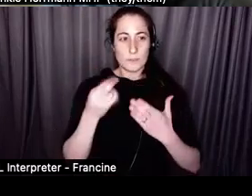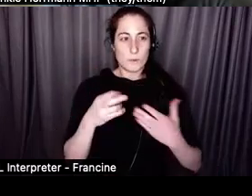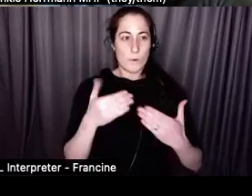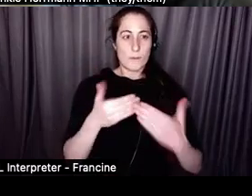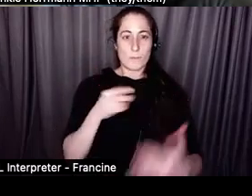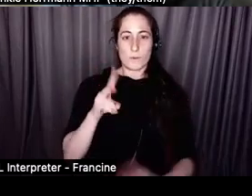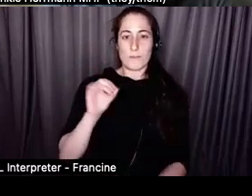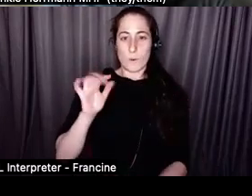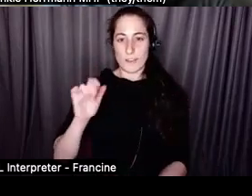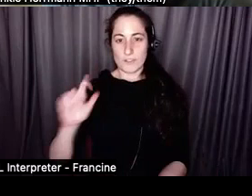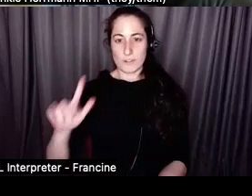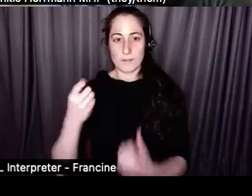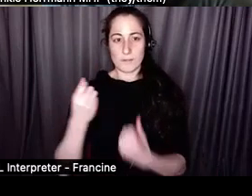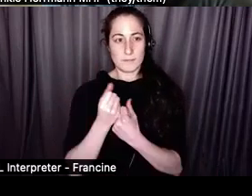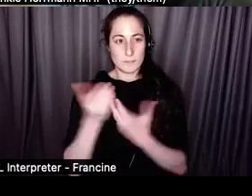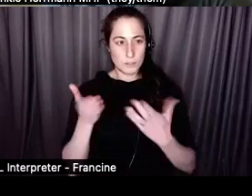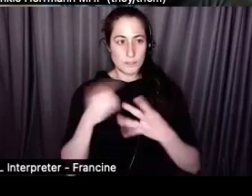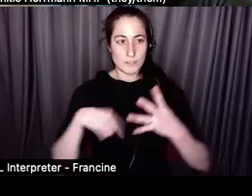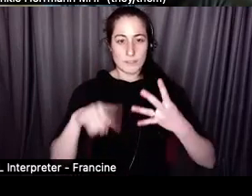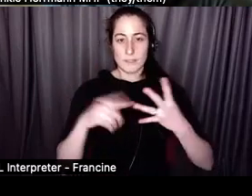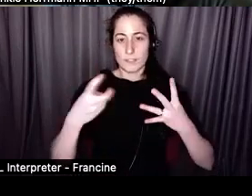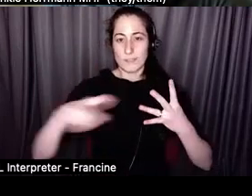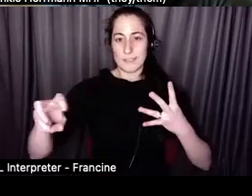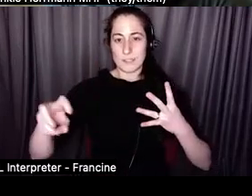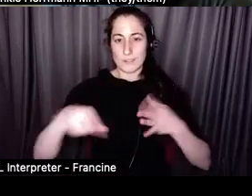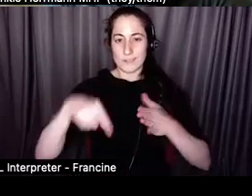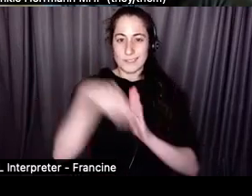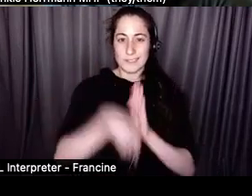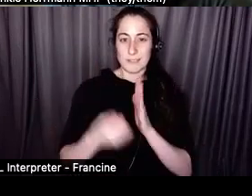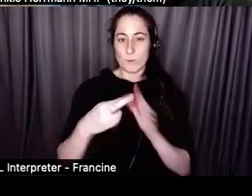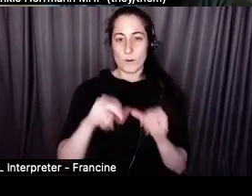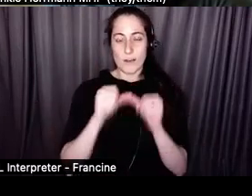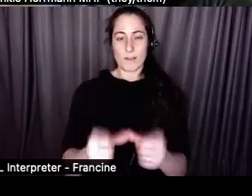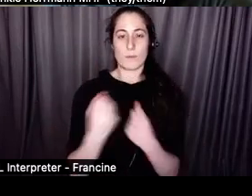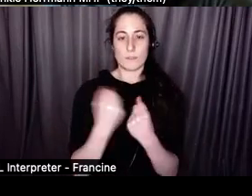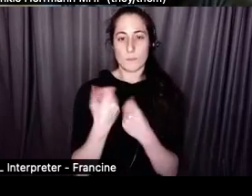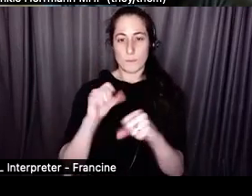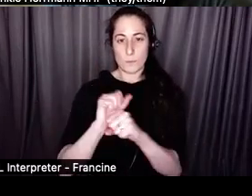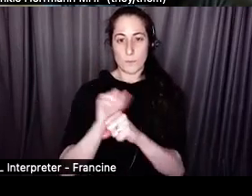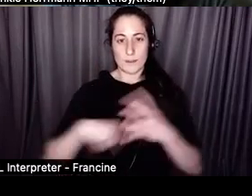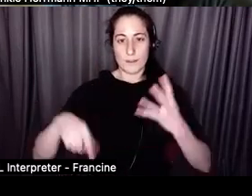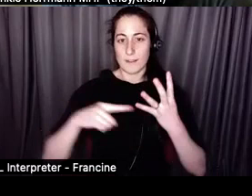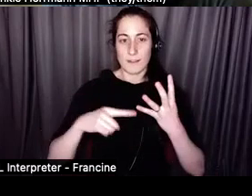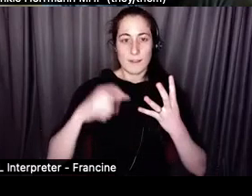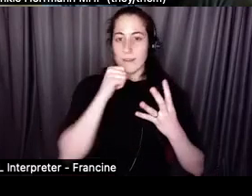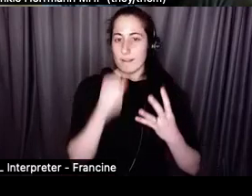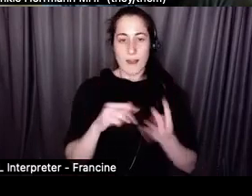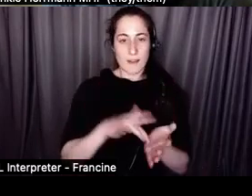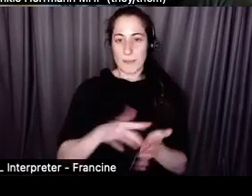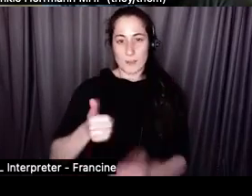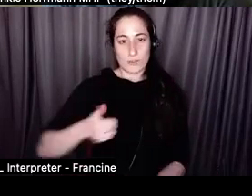services, transitional, intensive, or ongoing supported employment, and non-medical